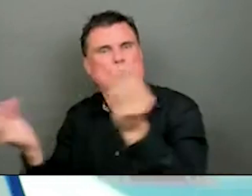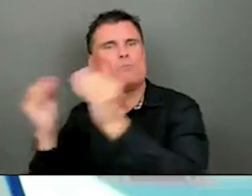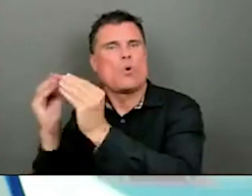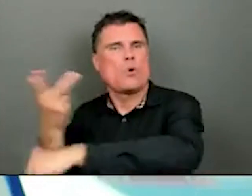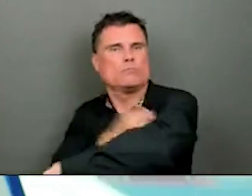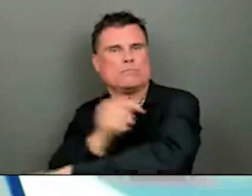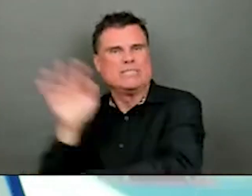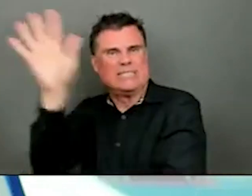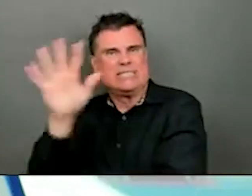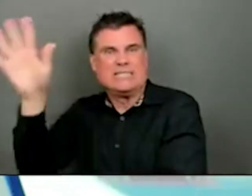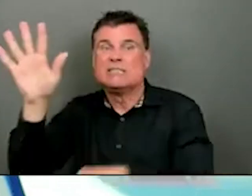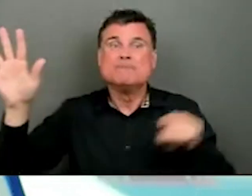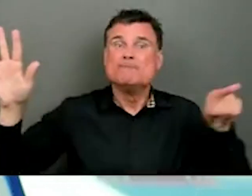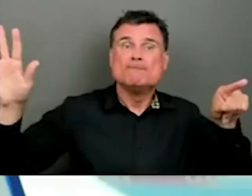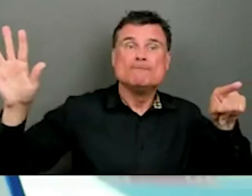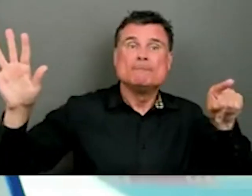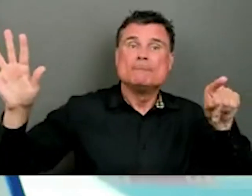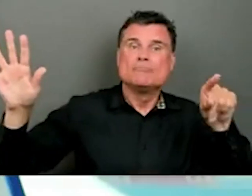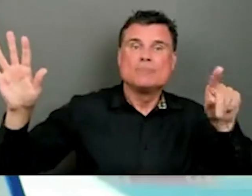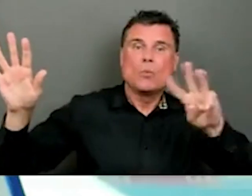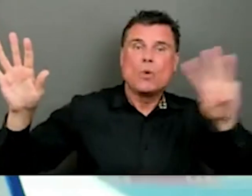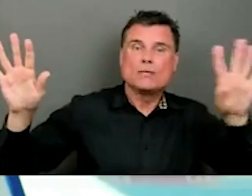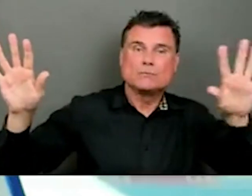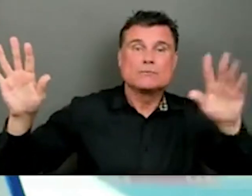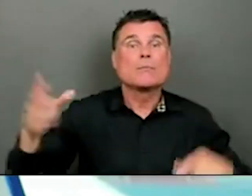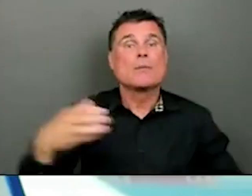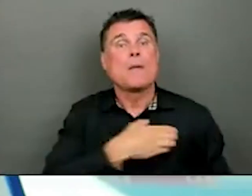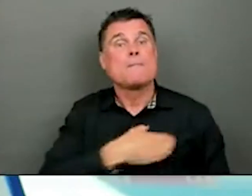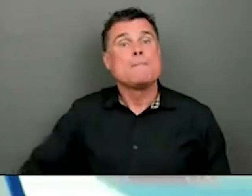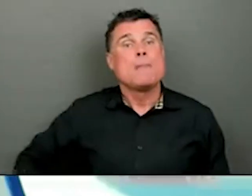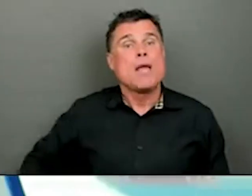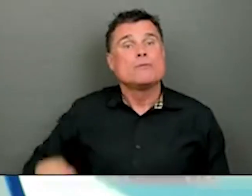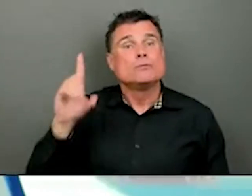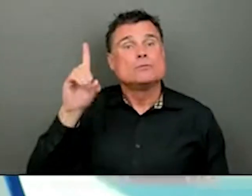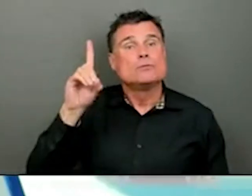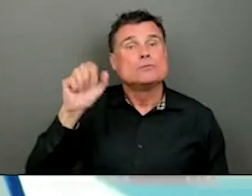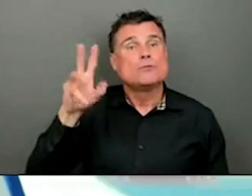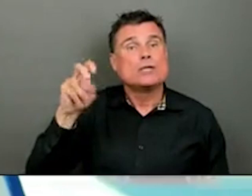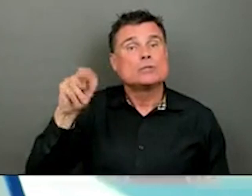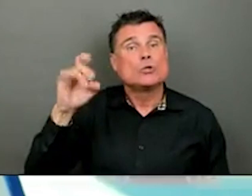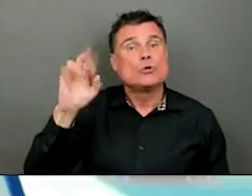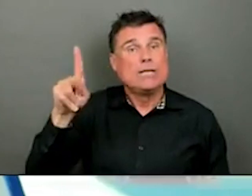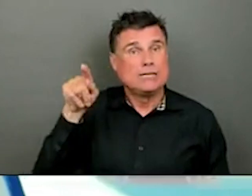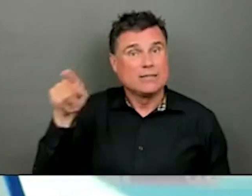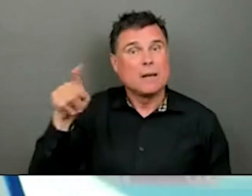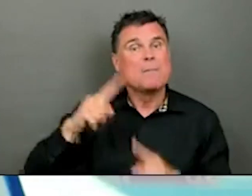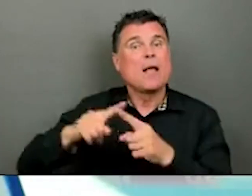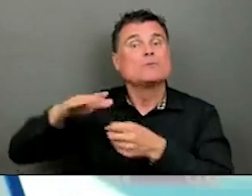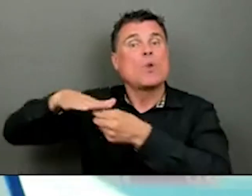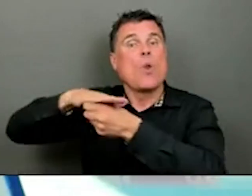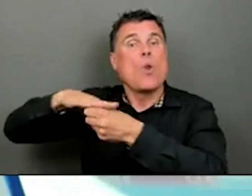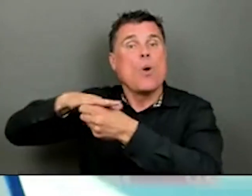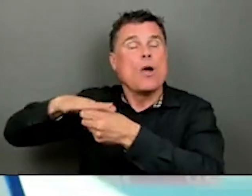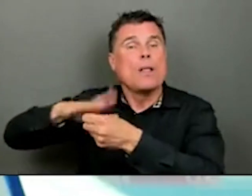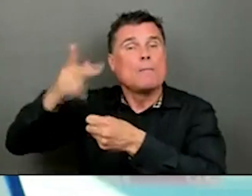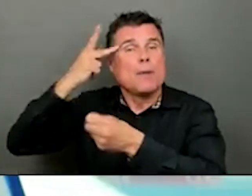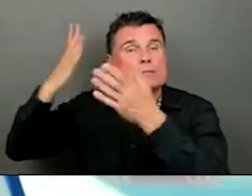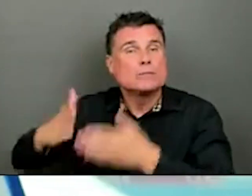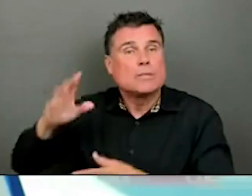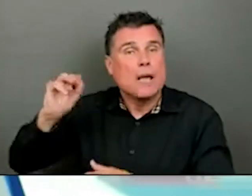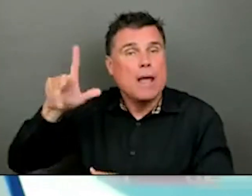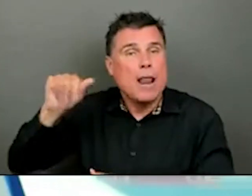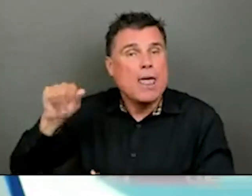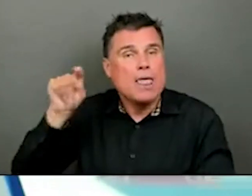Mayor Bumstead in Dawson Creek is supportive of that effort. The local MLAs, Dan Davies and Mike Bernier, have joined in that